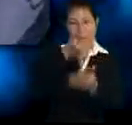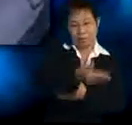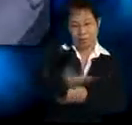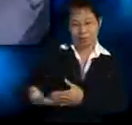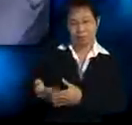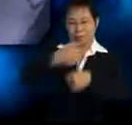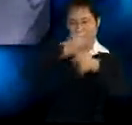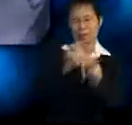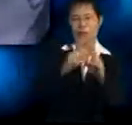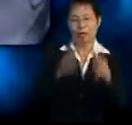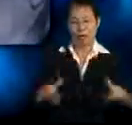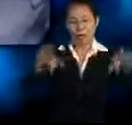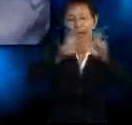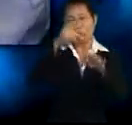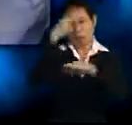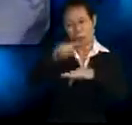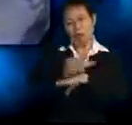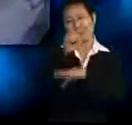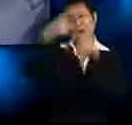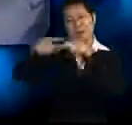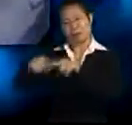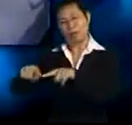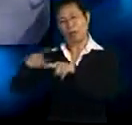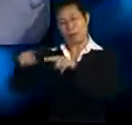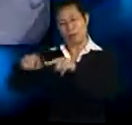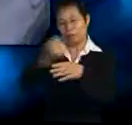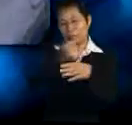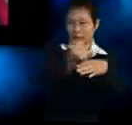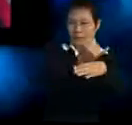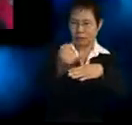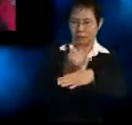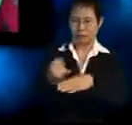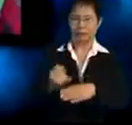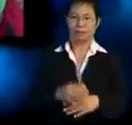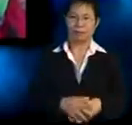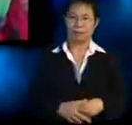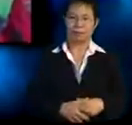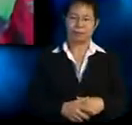property makes them very useful for use in various industries.